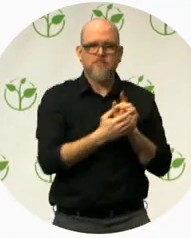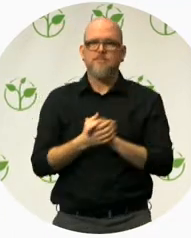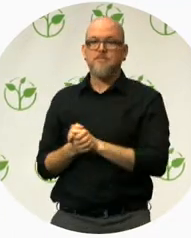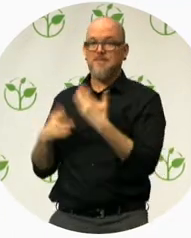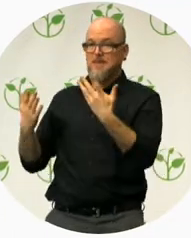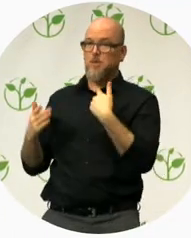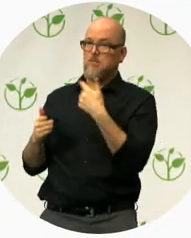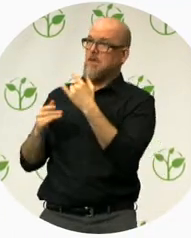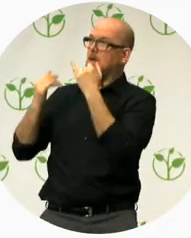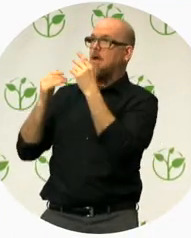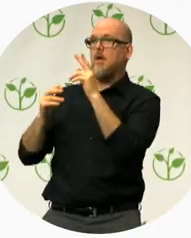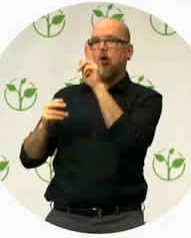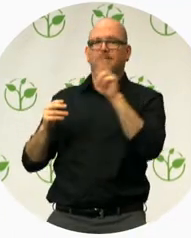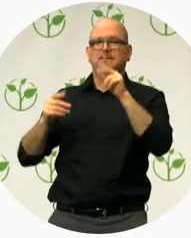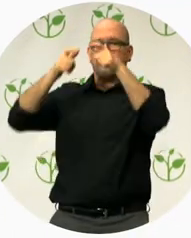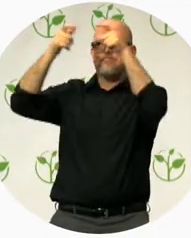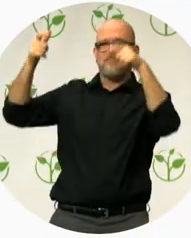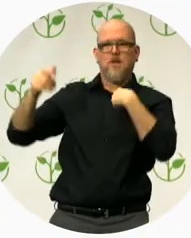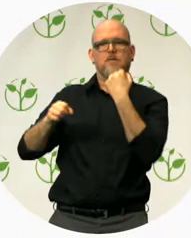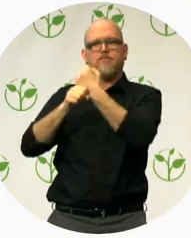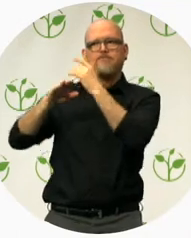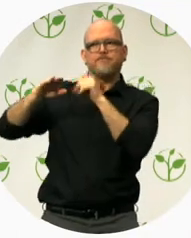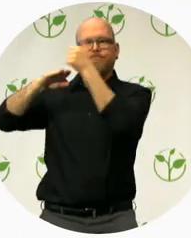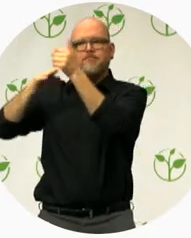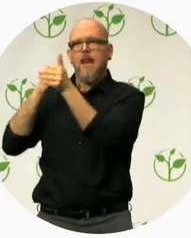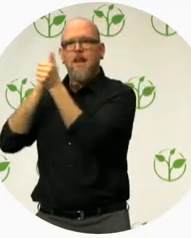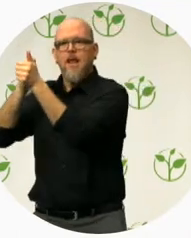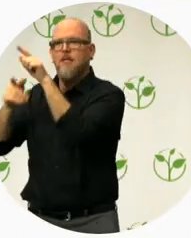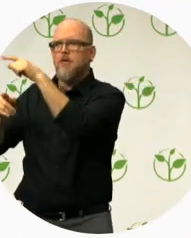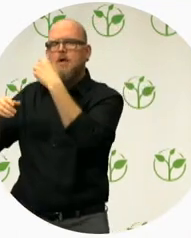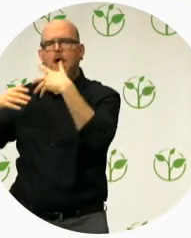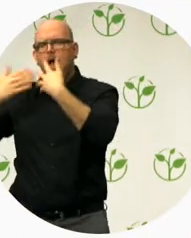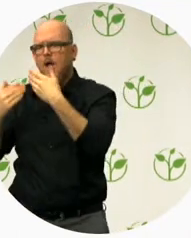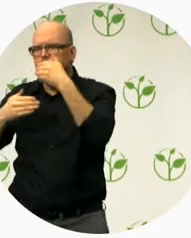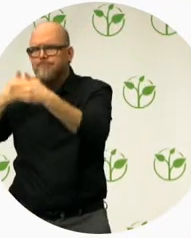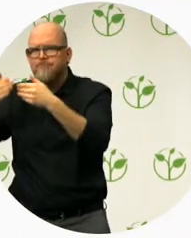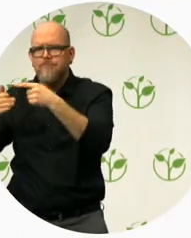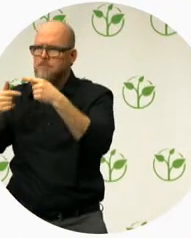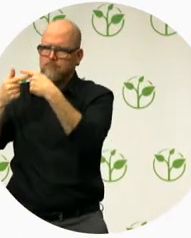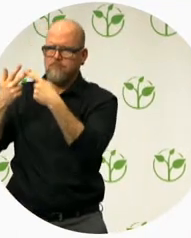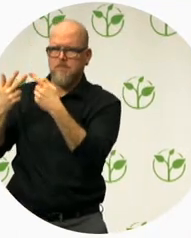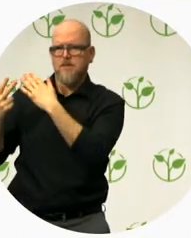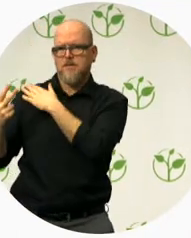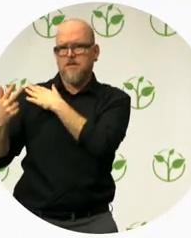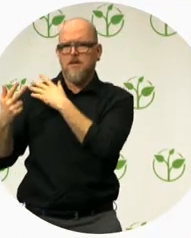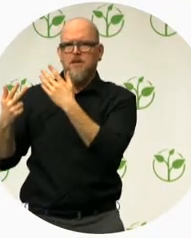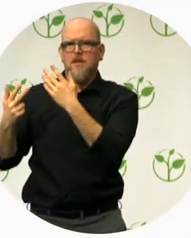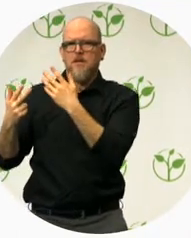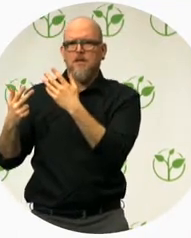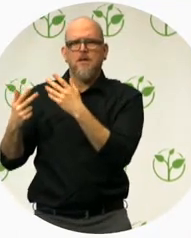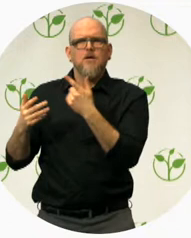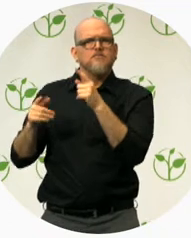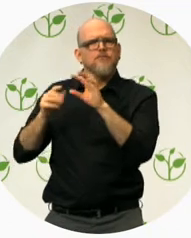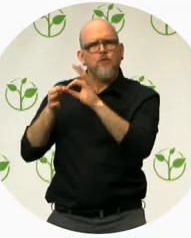is focused on guaranteeing that every child with disability has